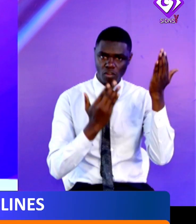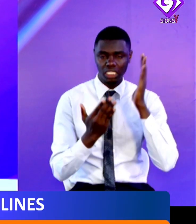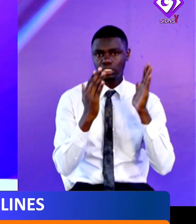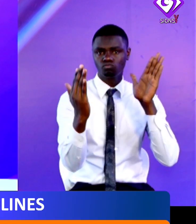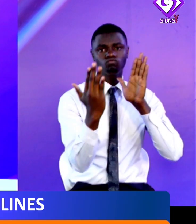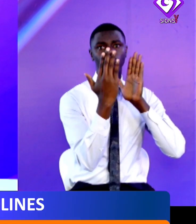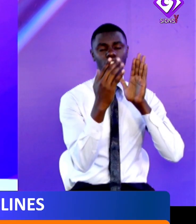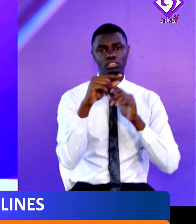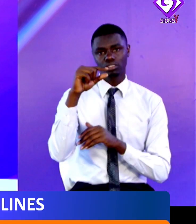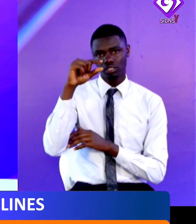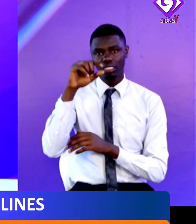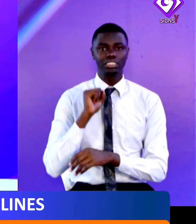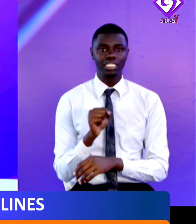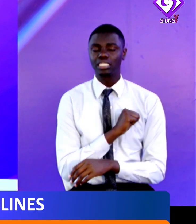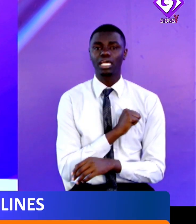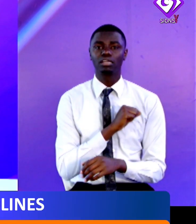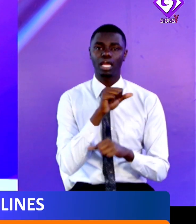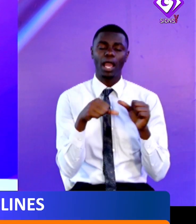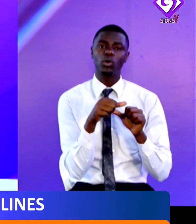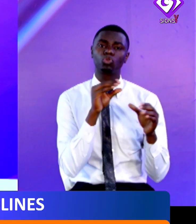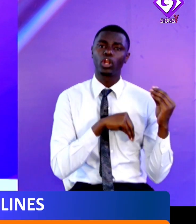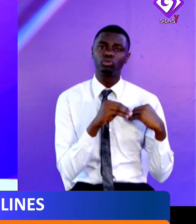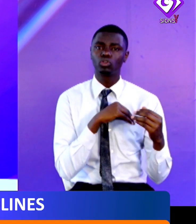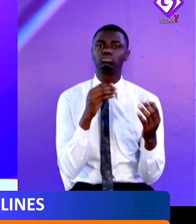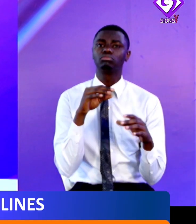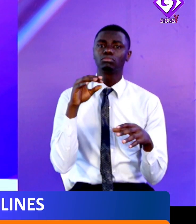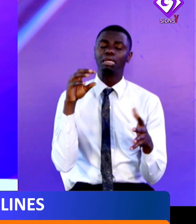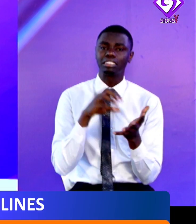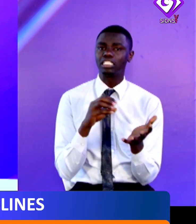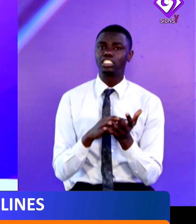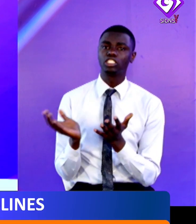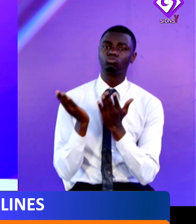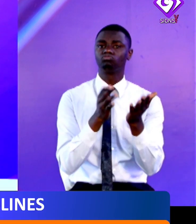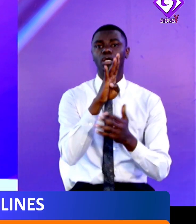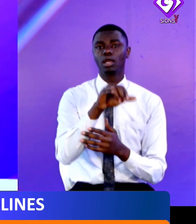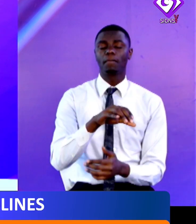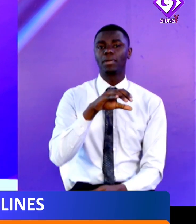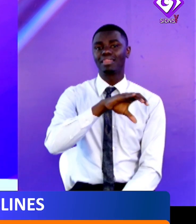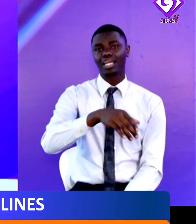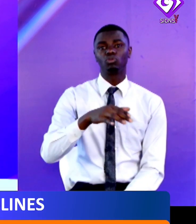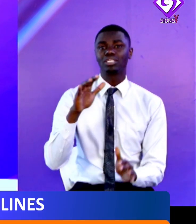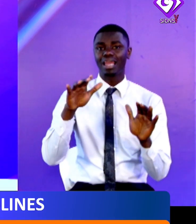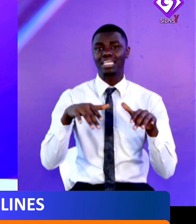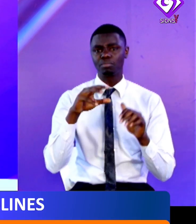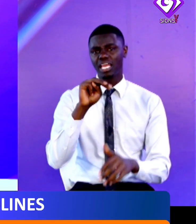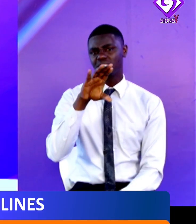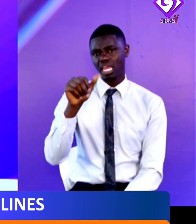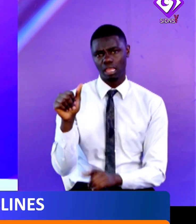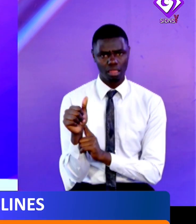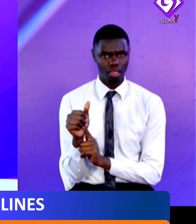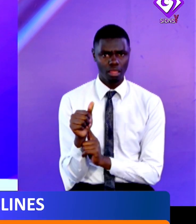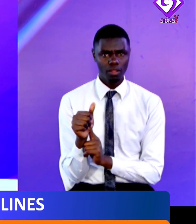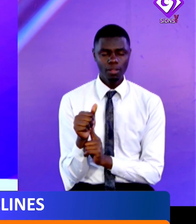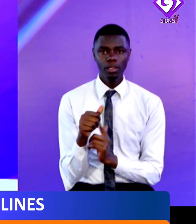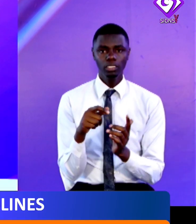when graft charges are brought against him by the county assembly and